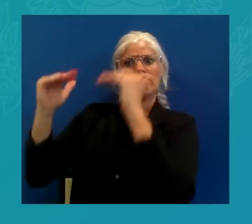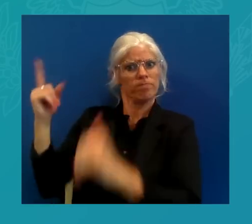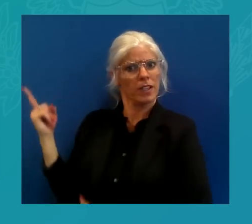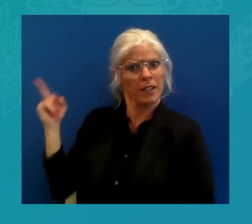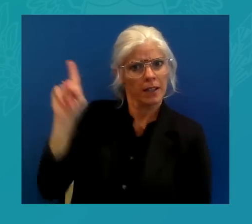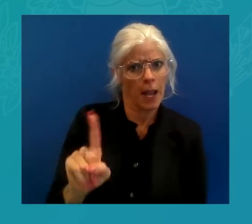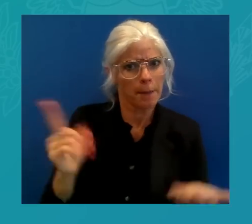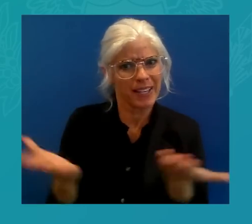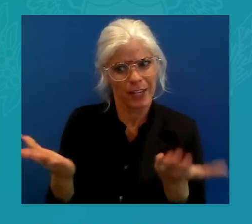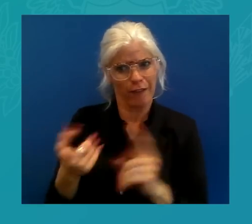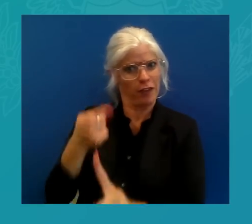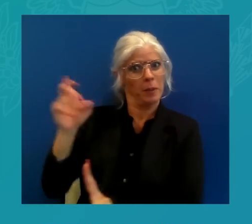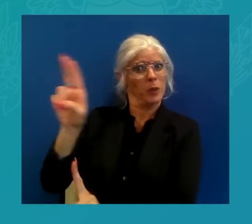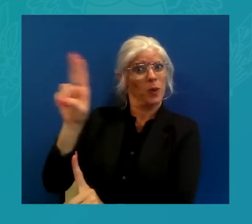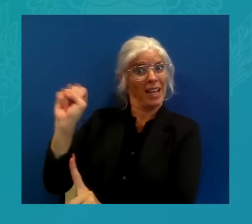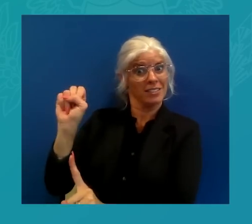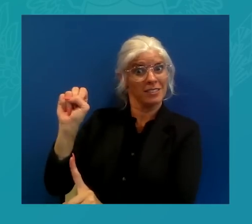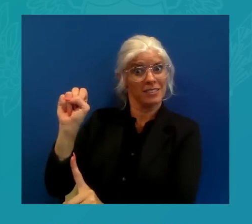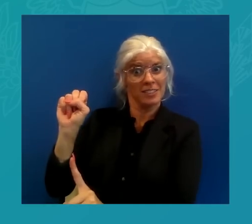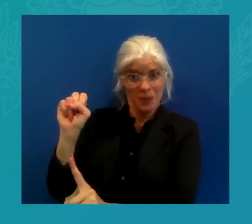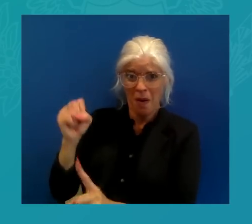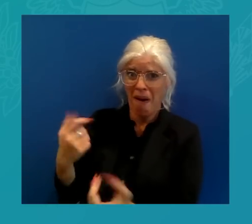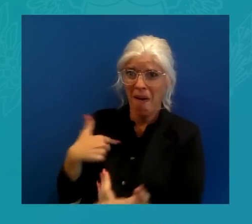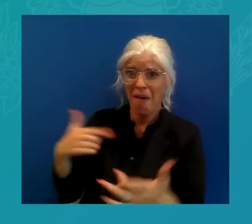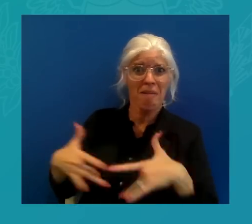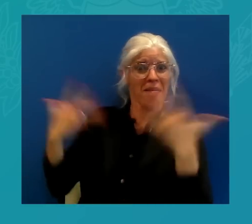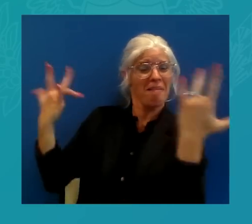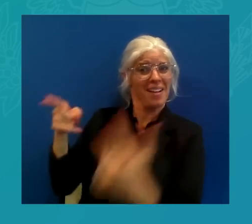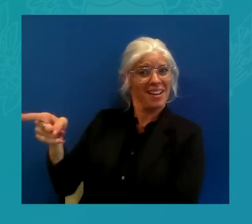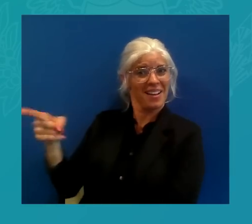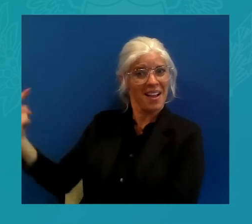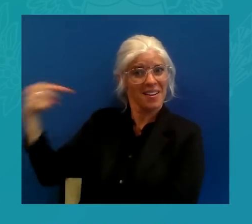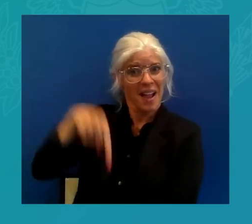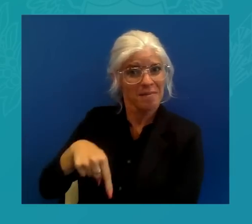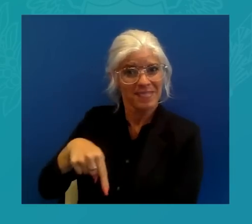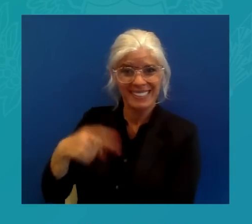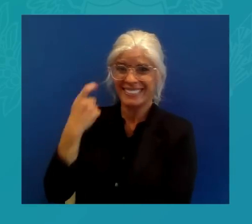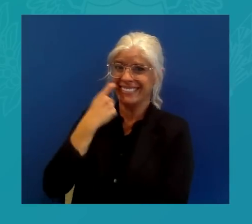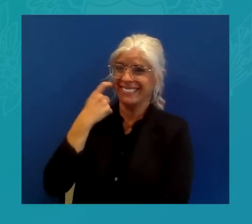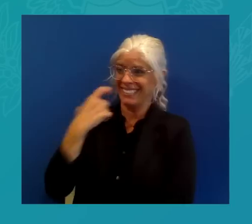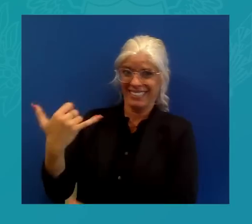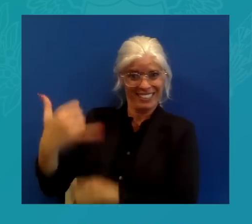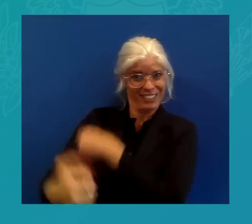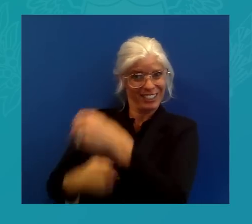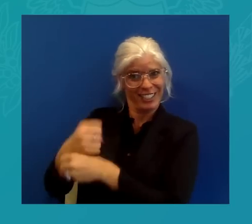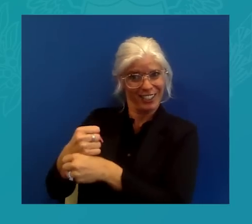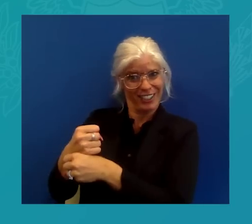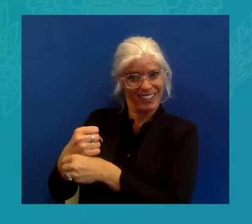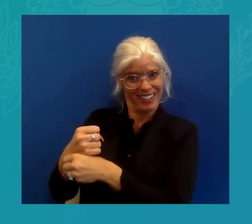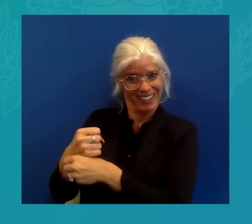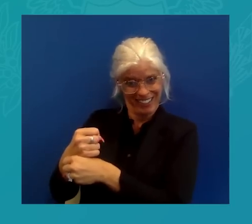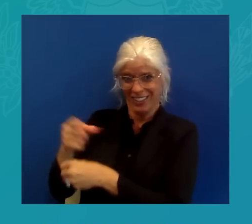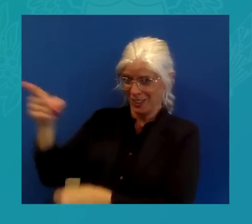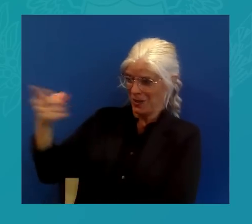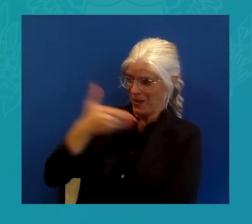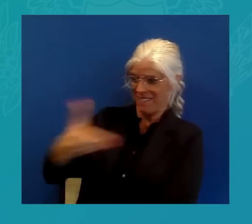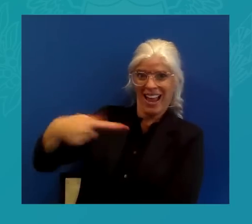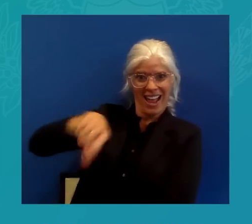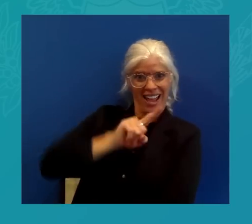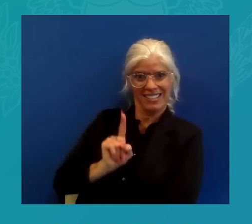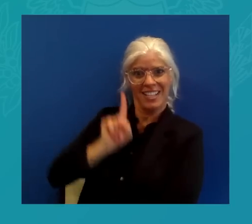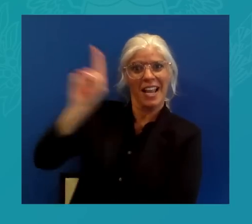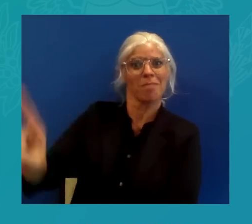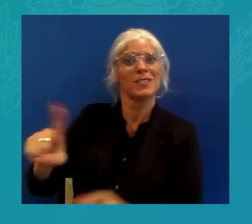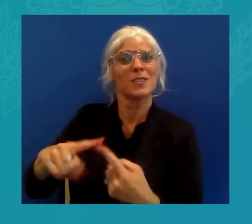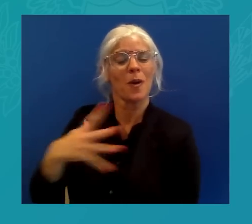United States. You hosted us very graciously at the White House earlier this year, and today I have the honor of extending